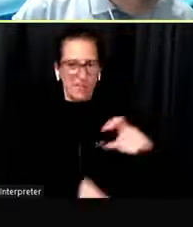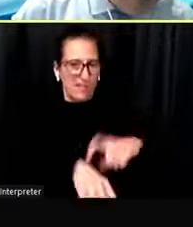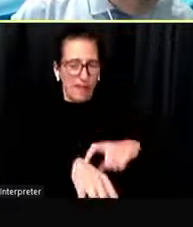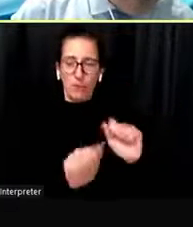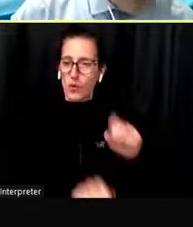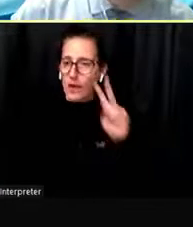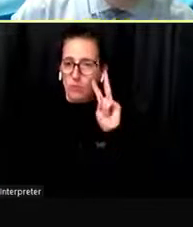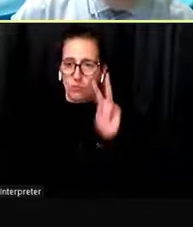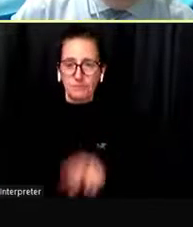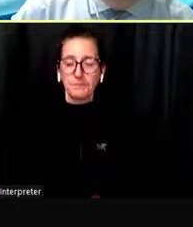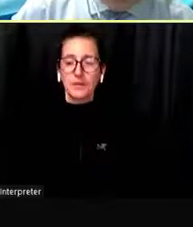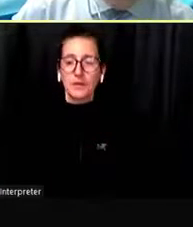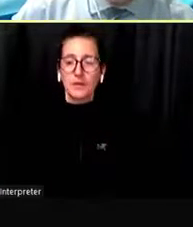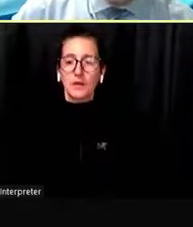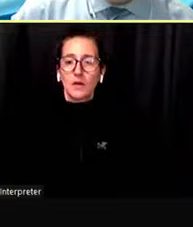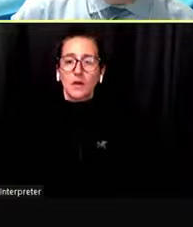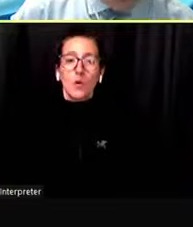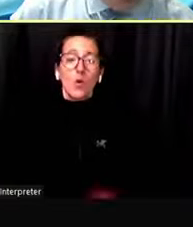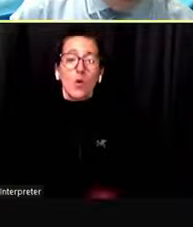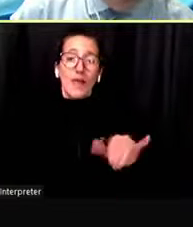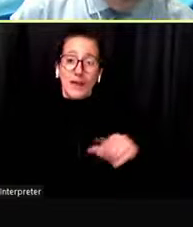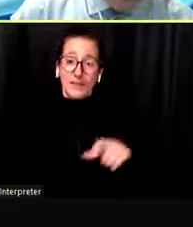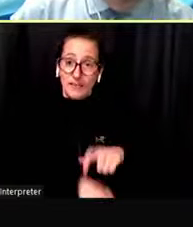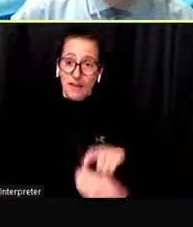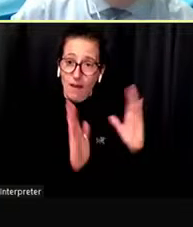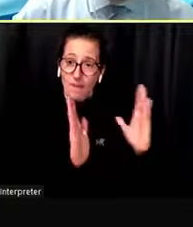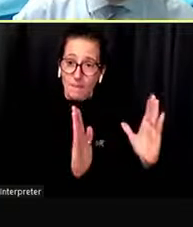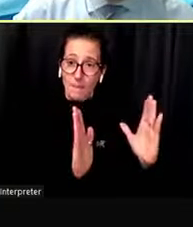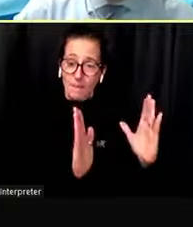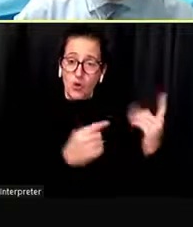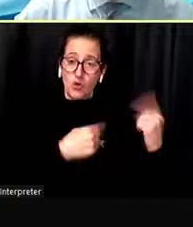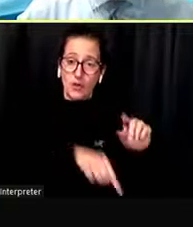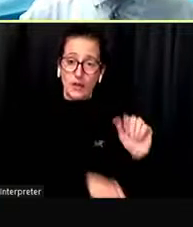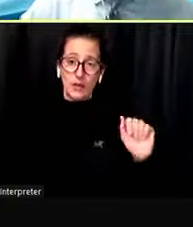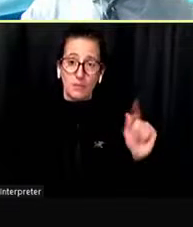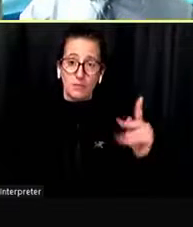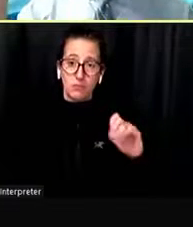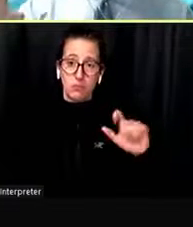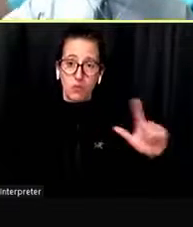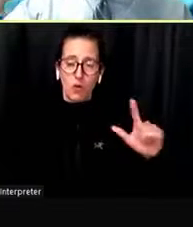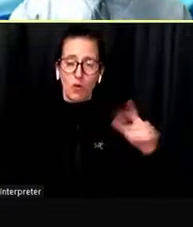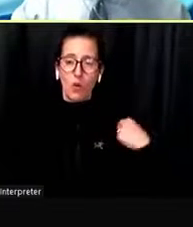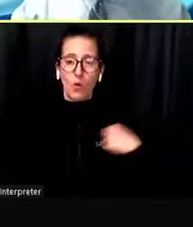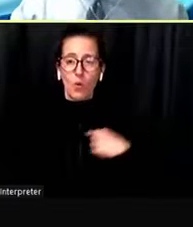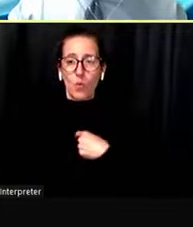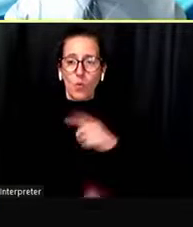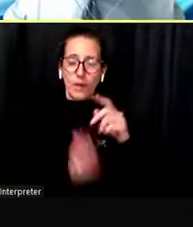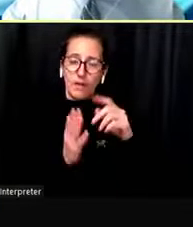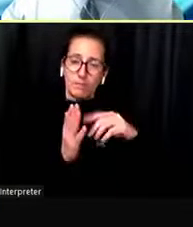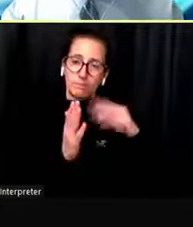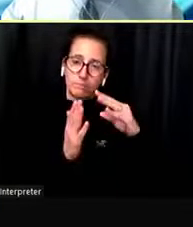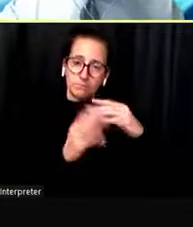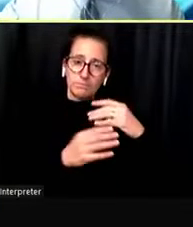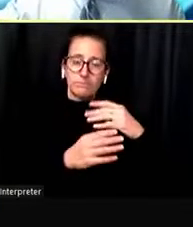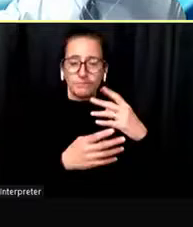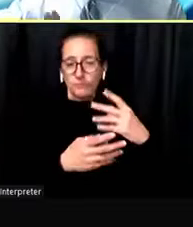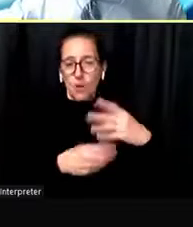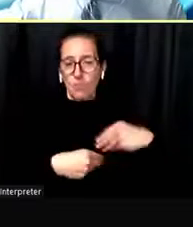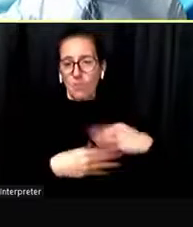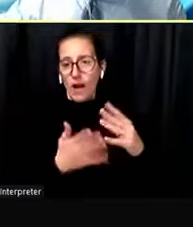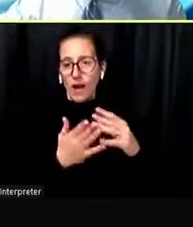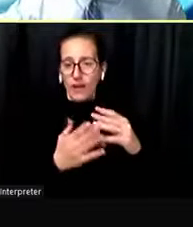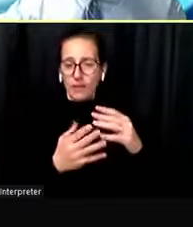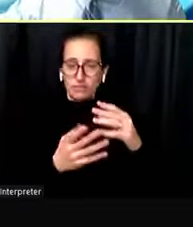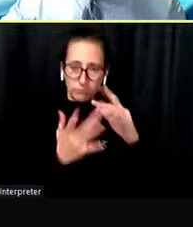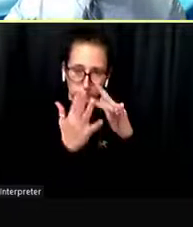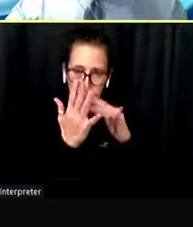actually, in April, that's when we actually assemble this book. Because it's one thing to get a set of data, get a set of numbers into